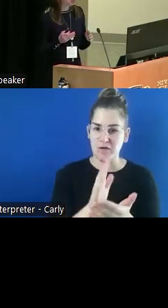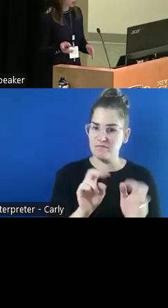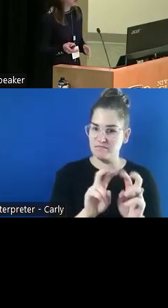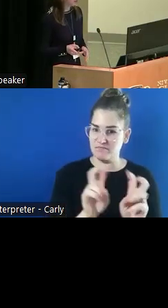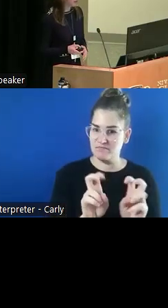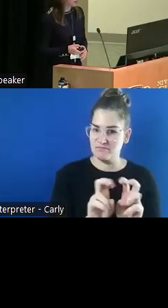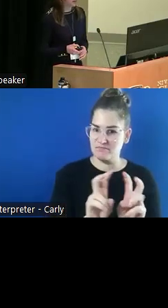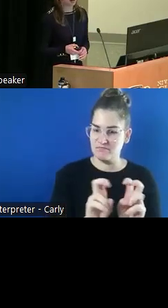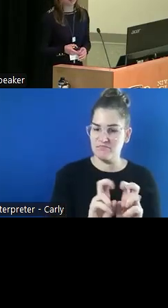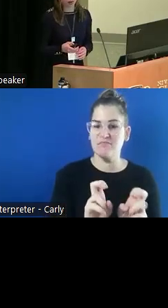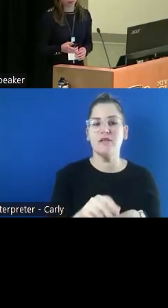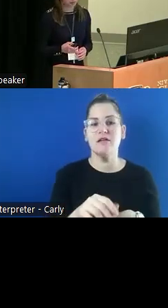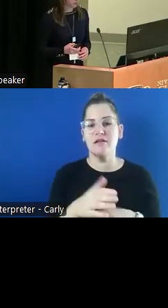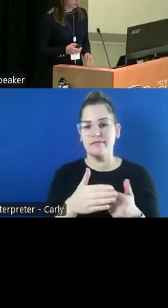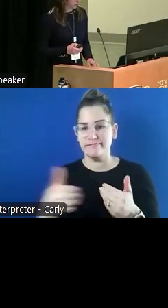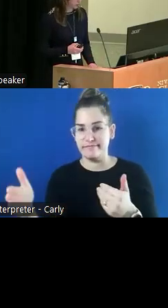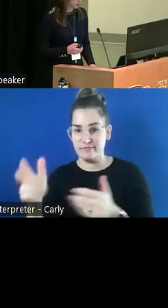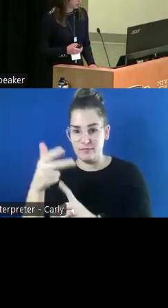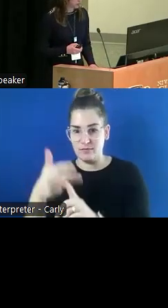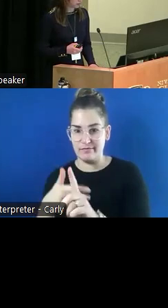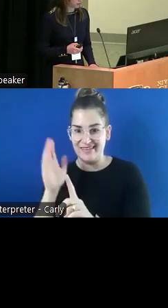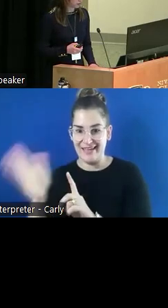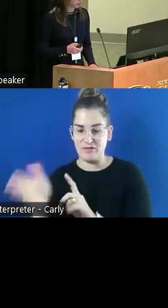and 3 months follow-up.